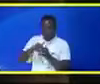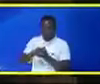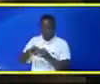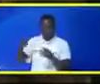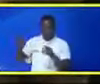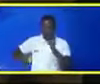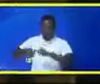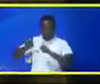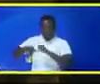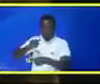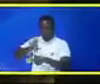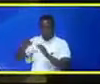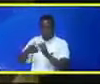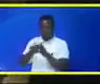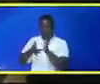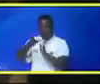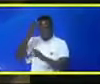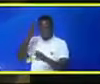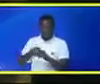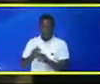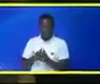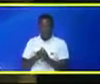Jesus,